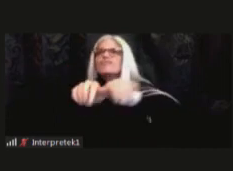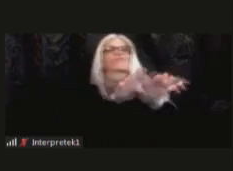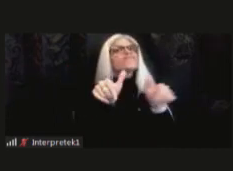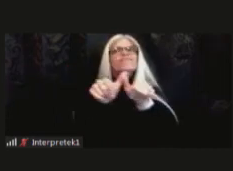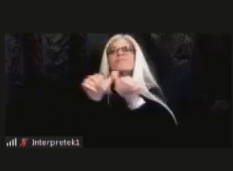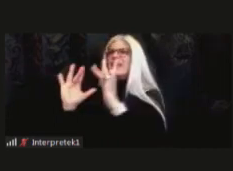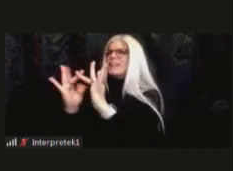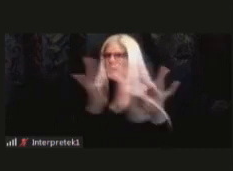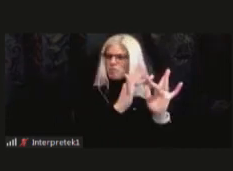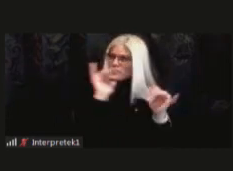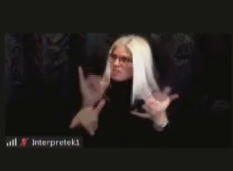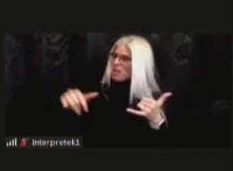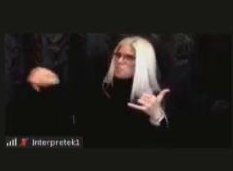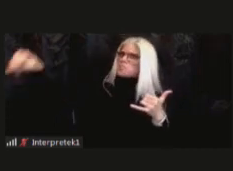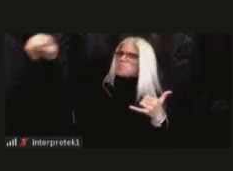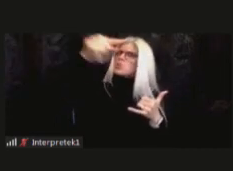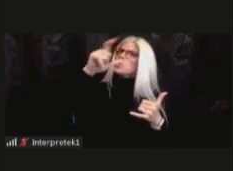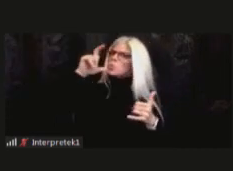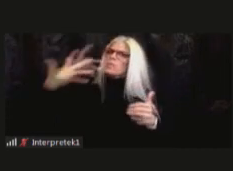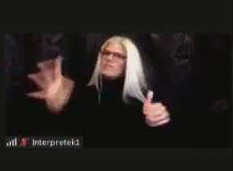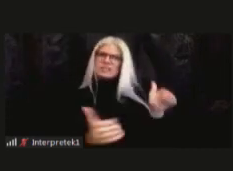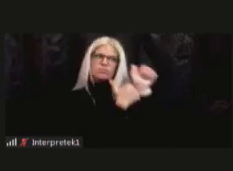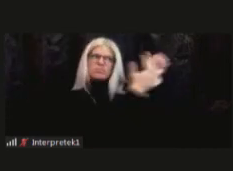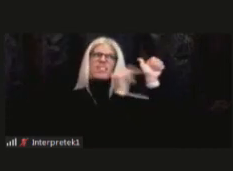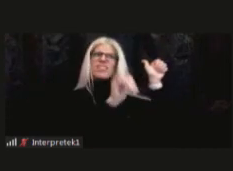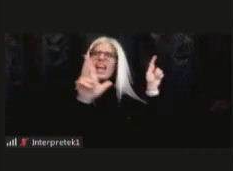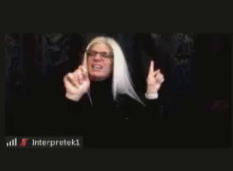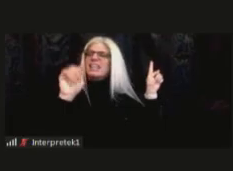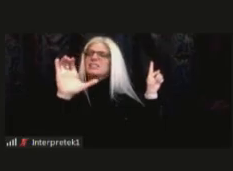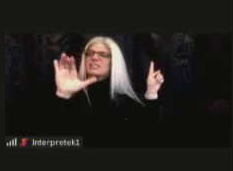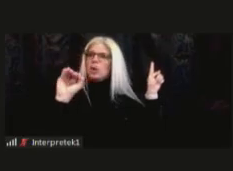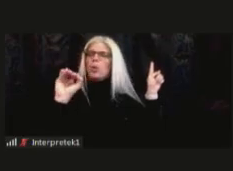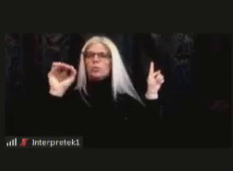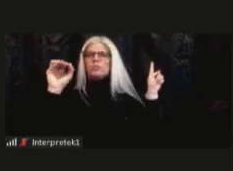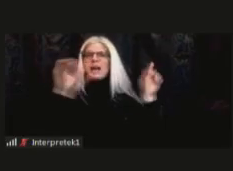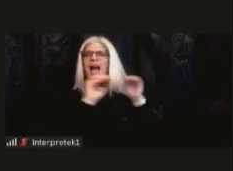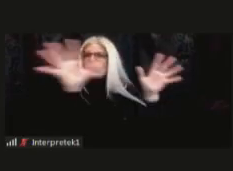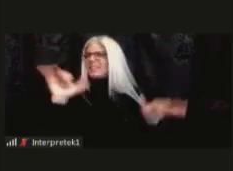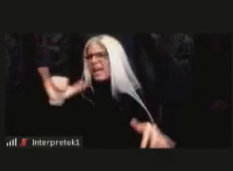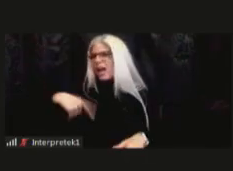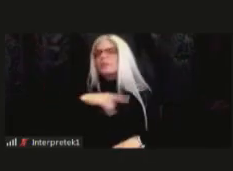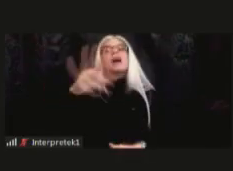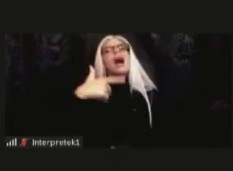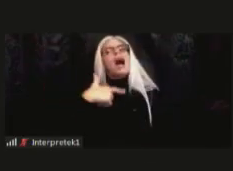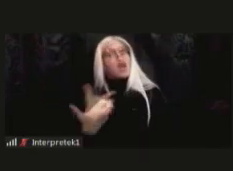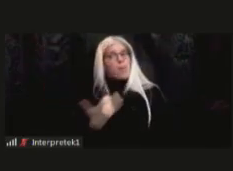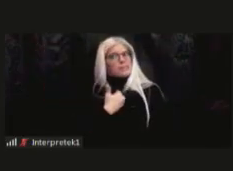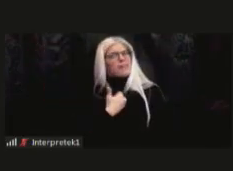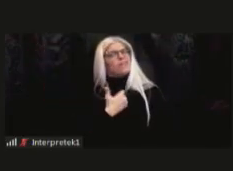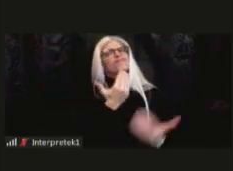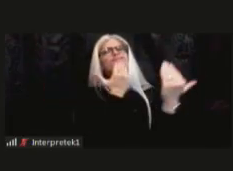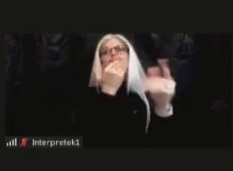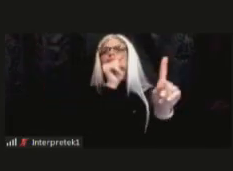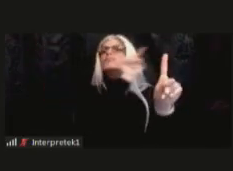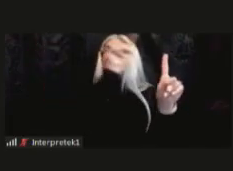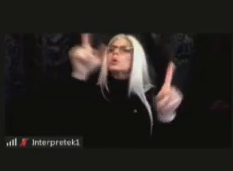completed the Lectio Institute like ourselves. And I would like to personally thank the individuals who participated in the Lectio Institute